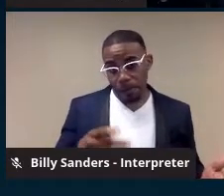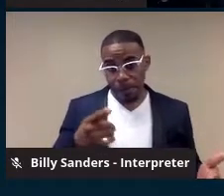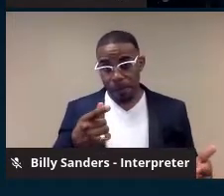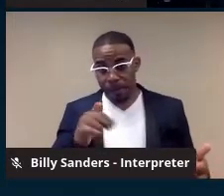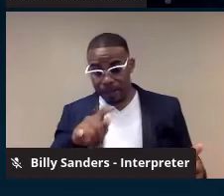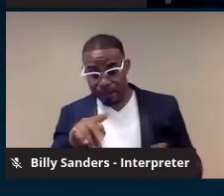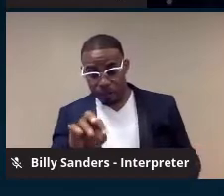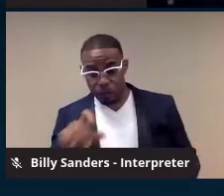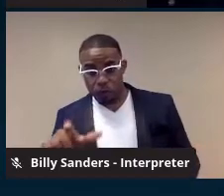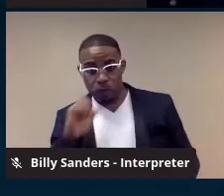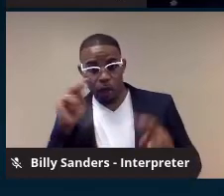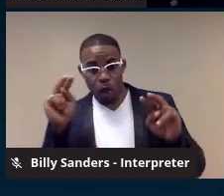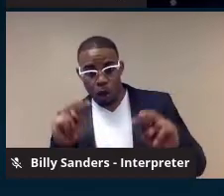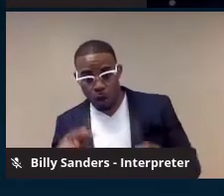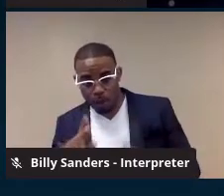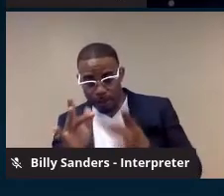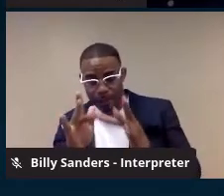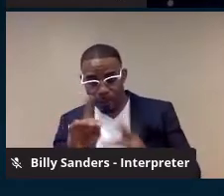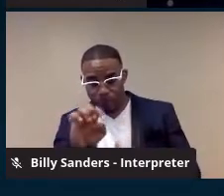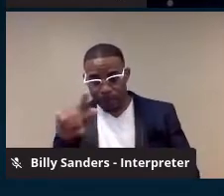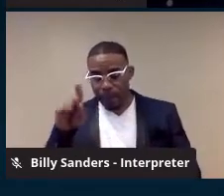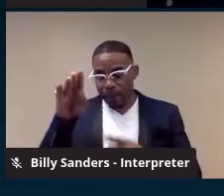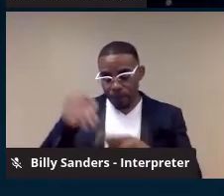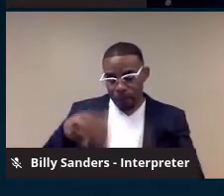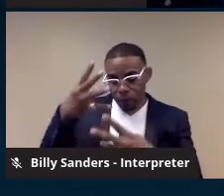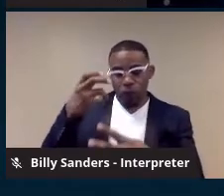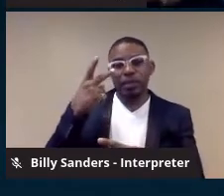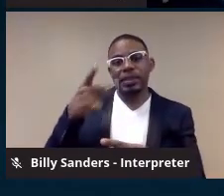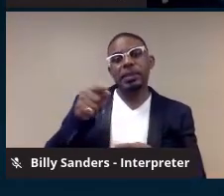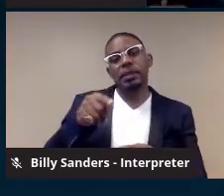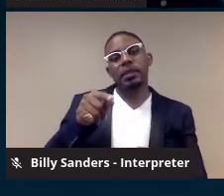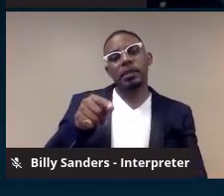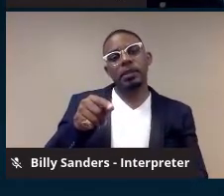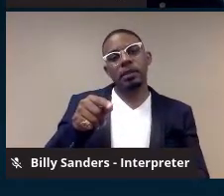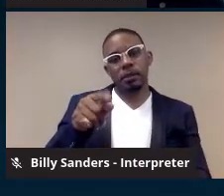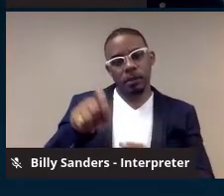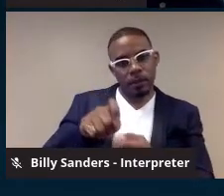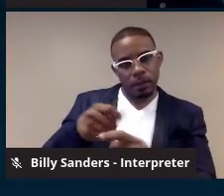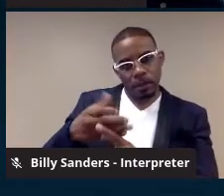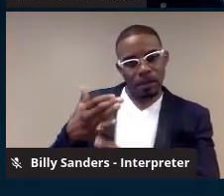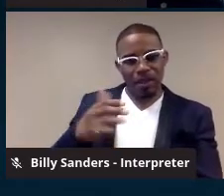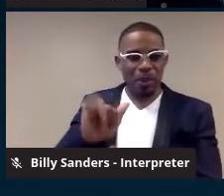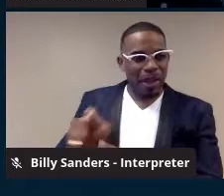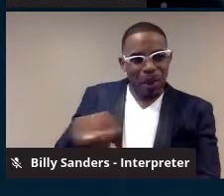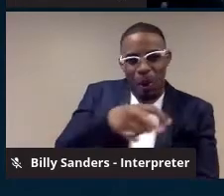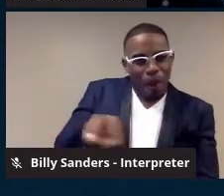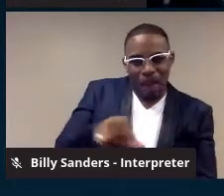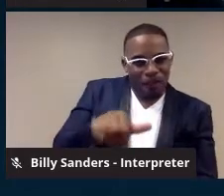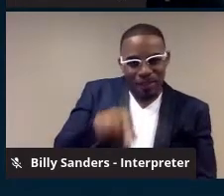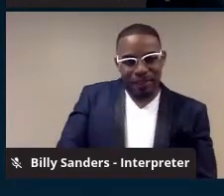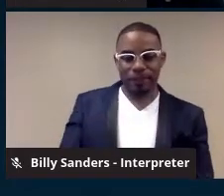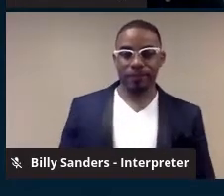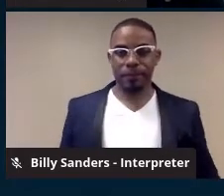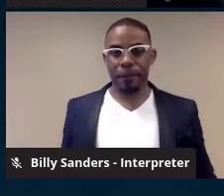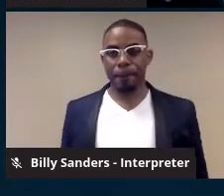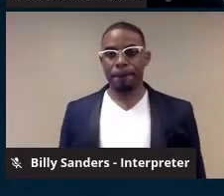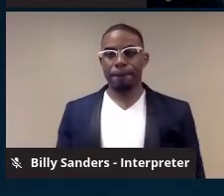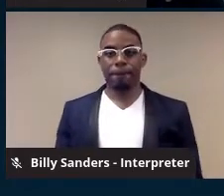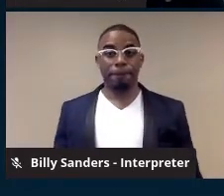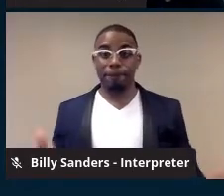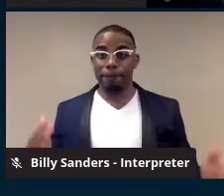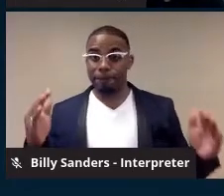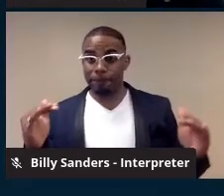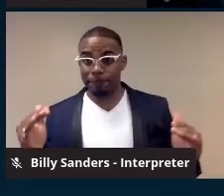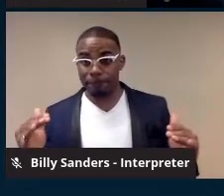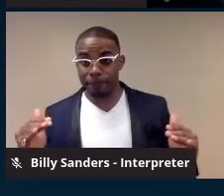DevTools and have a look in the Network tab, you'll see that the data go back and forth in there. So